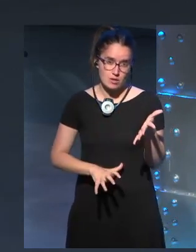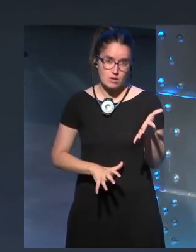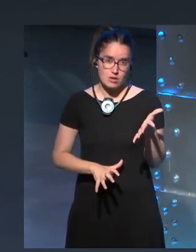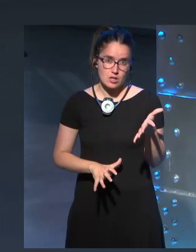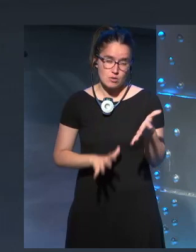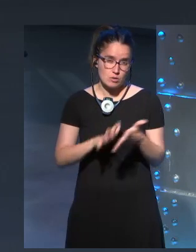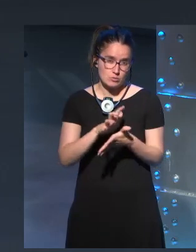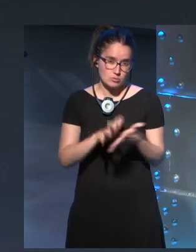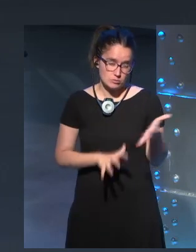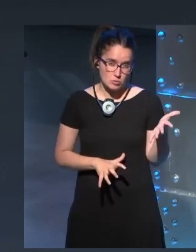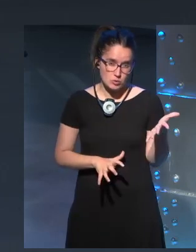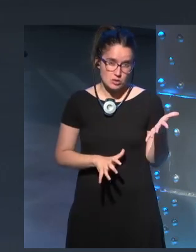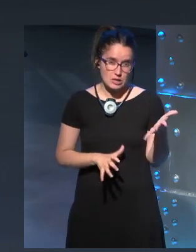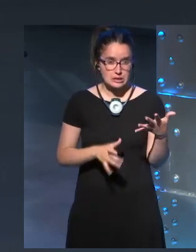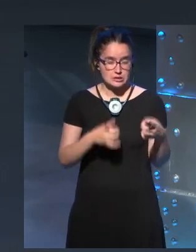journalist,